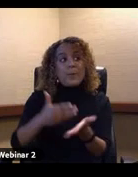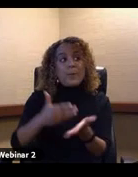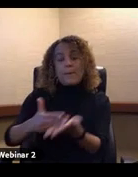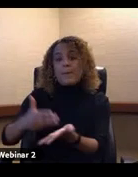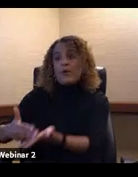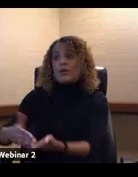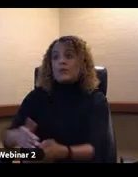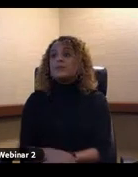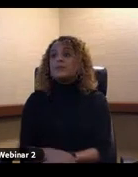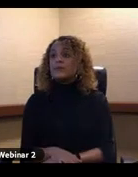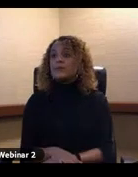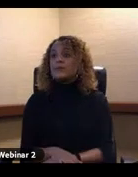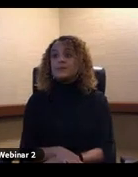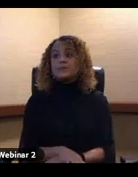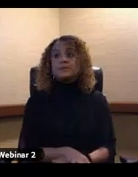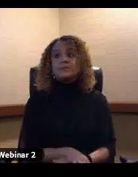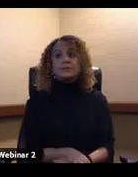part.